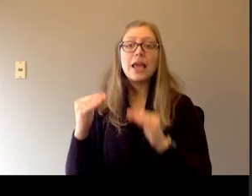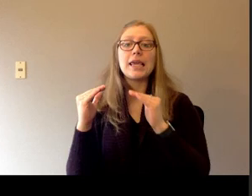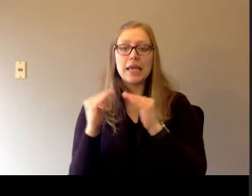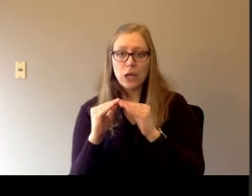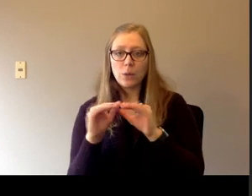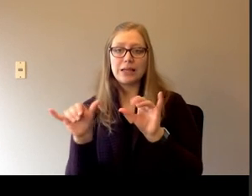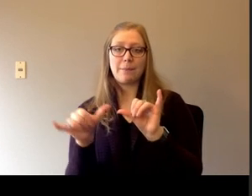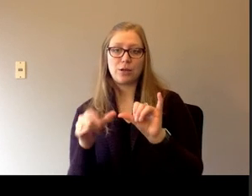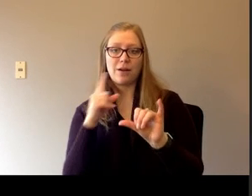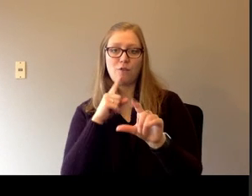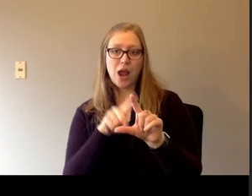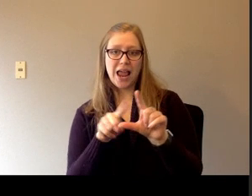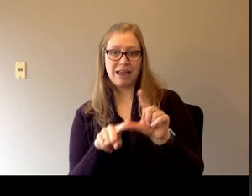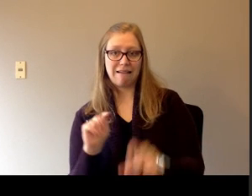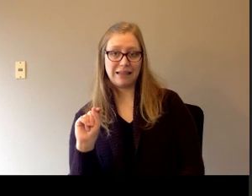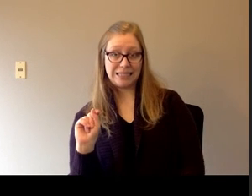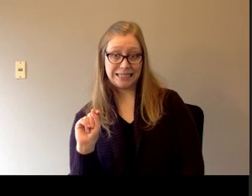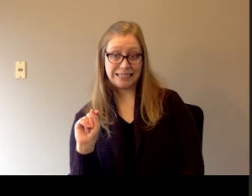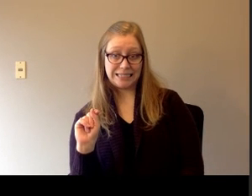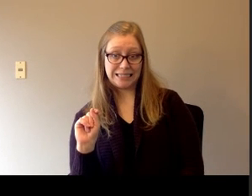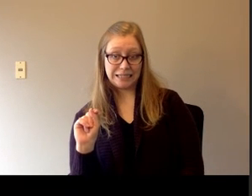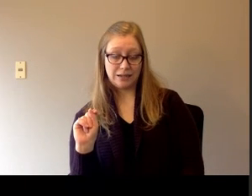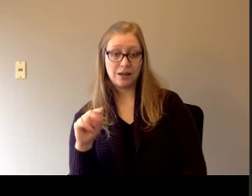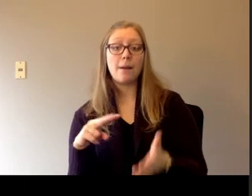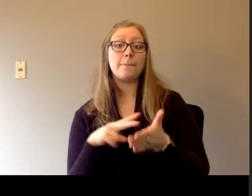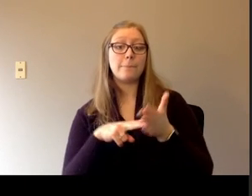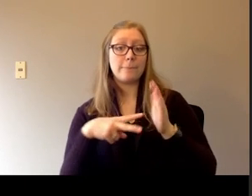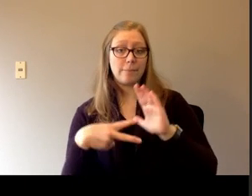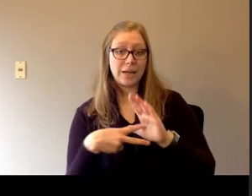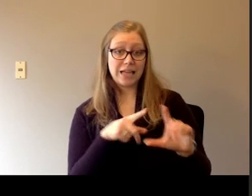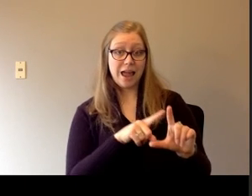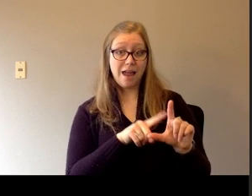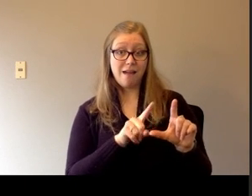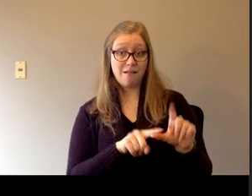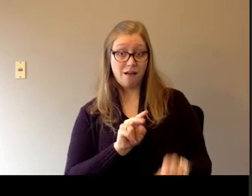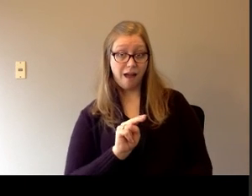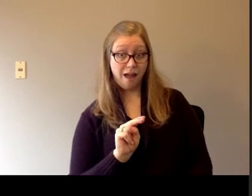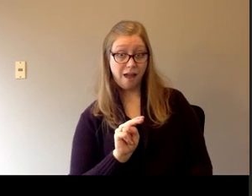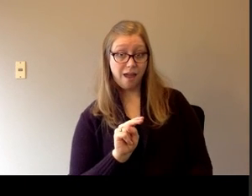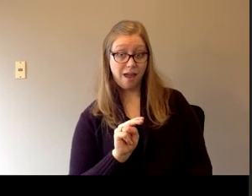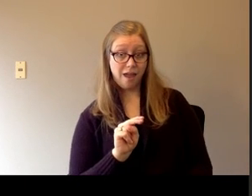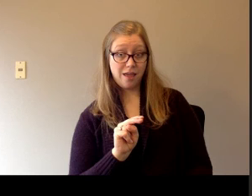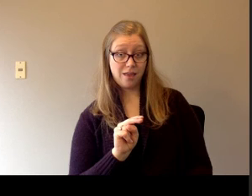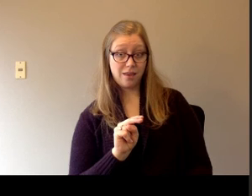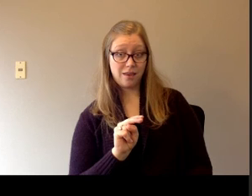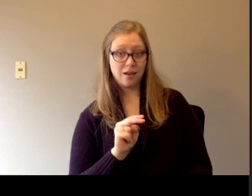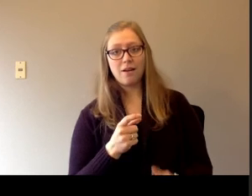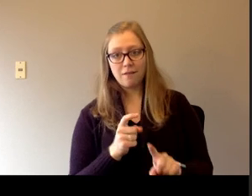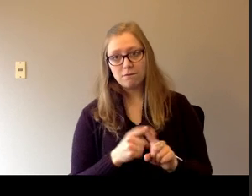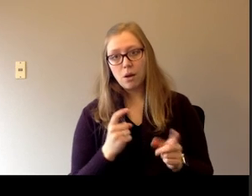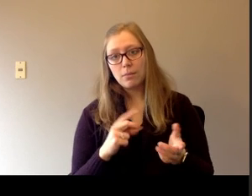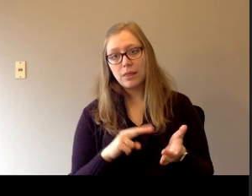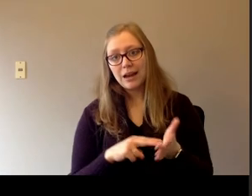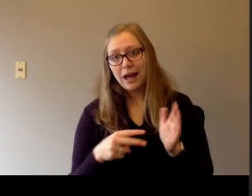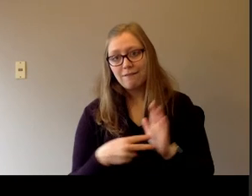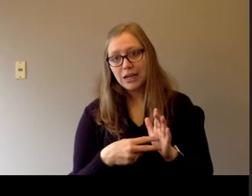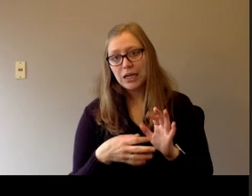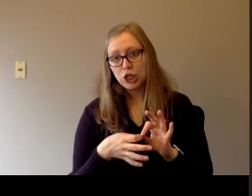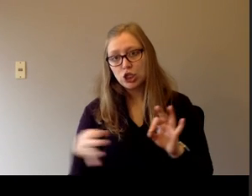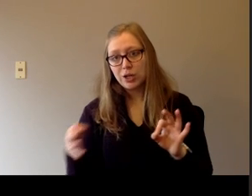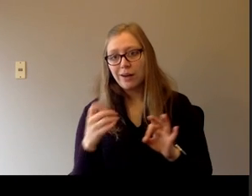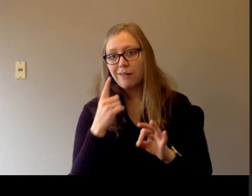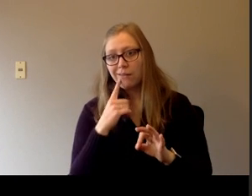angle T. And that means that angle N, by the definition of congruent, is going to be congruent